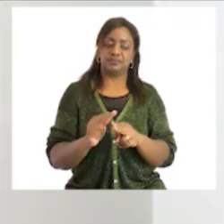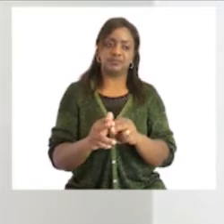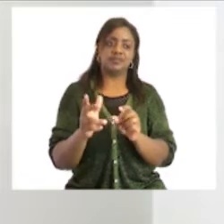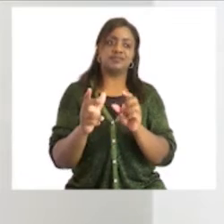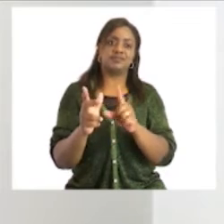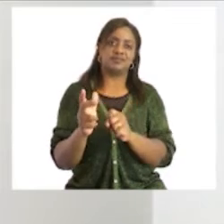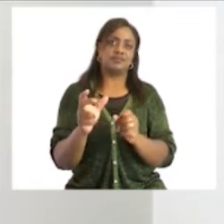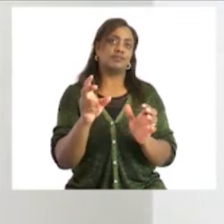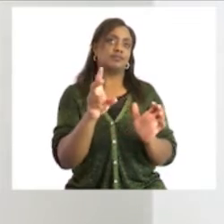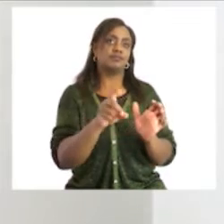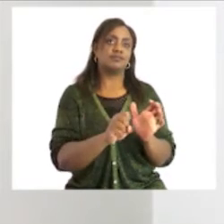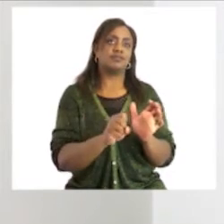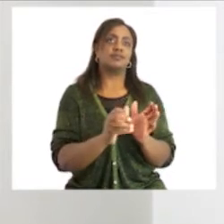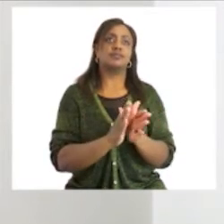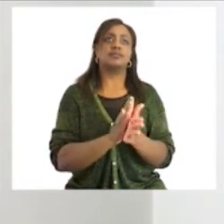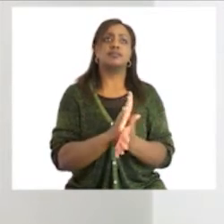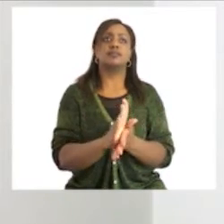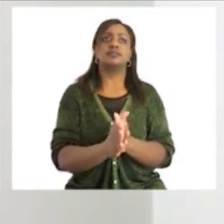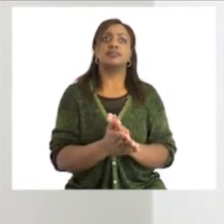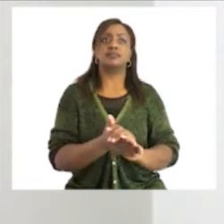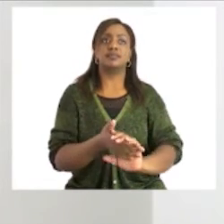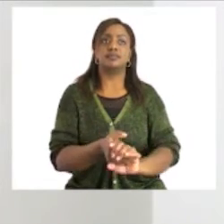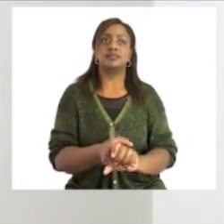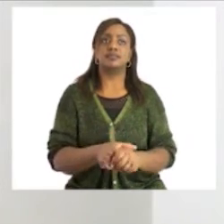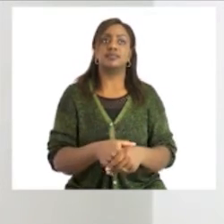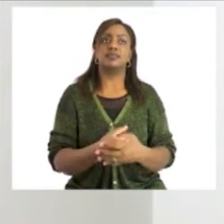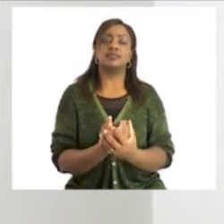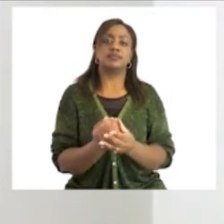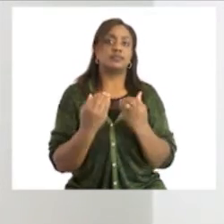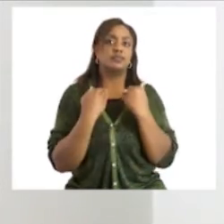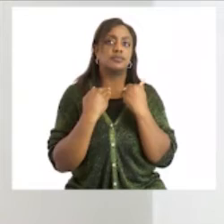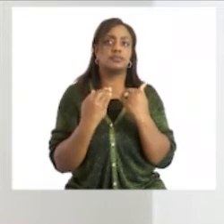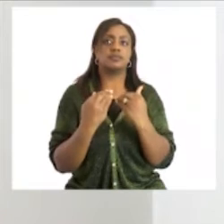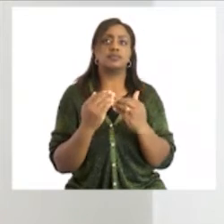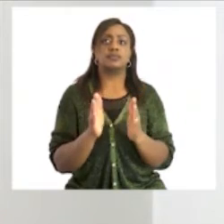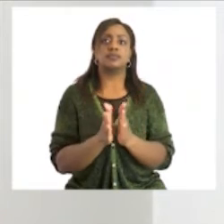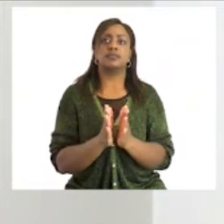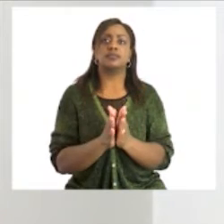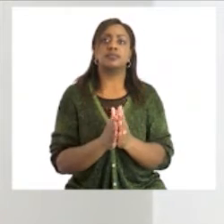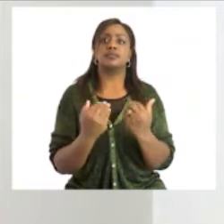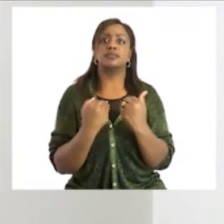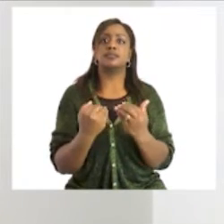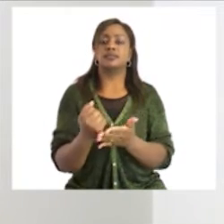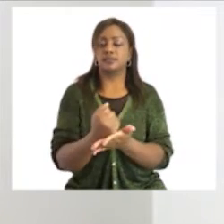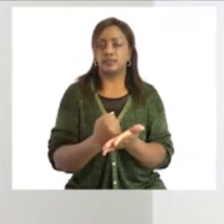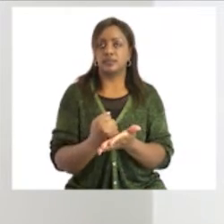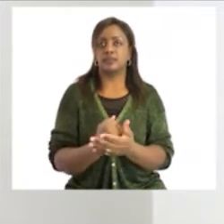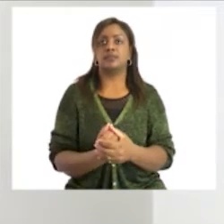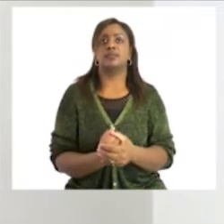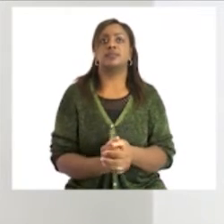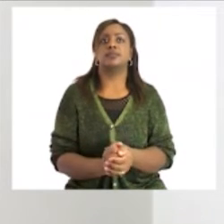sanitize again. So this is very important. Okay. Let's spray it on our hands.